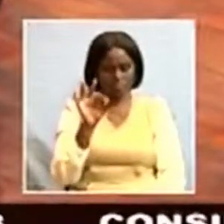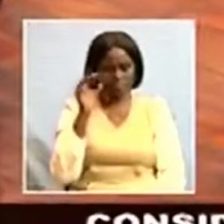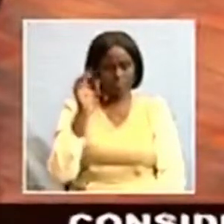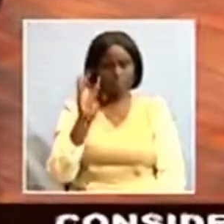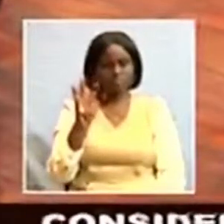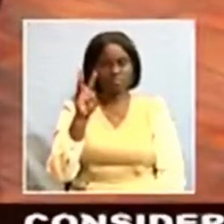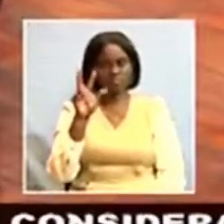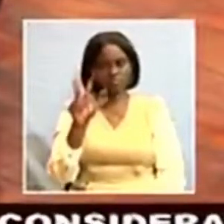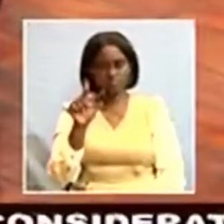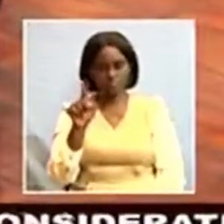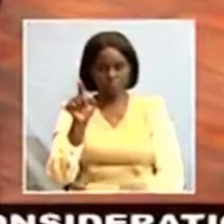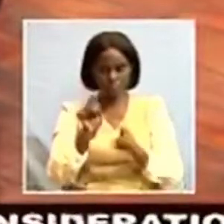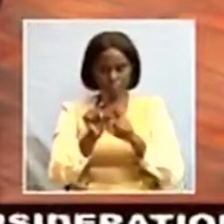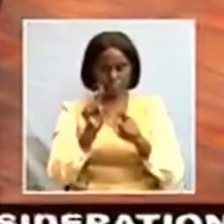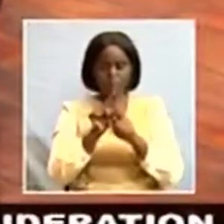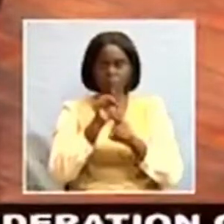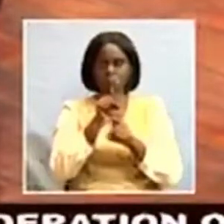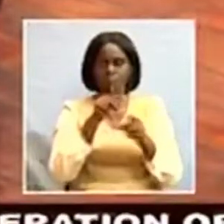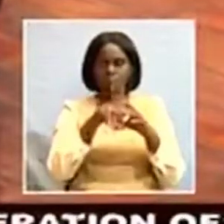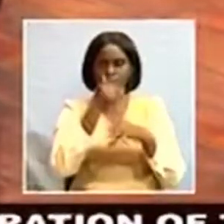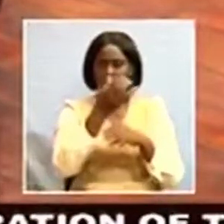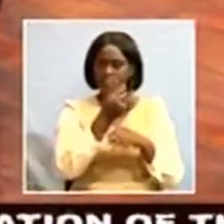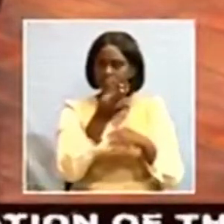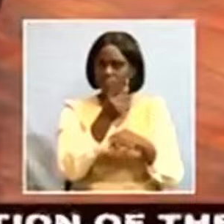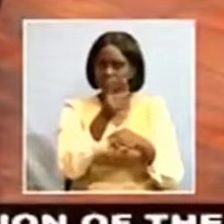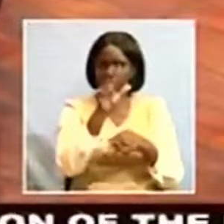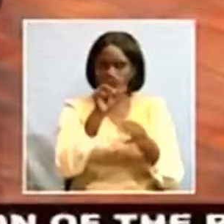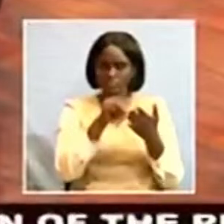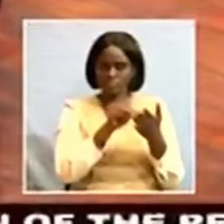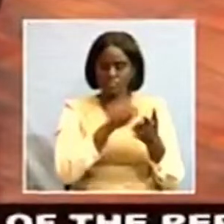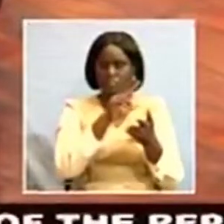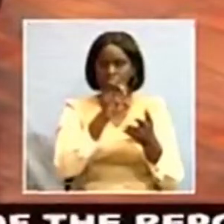2,375,779.43 ngwe out of